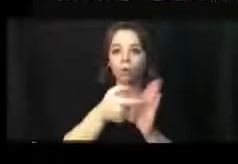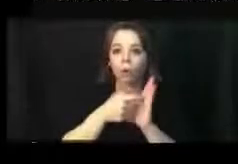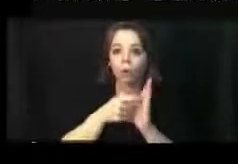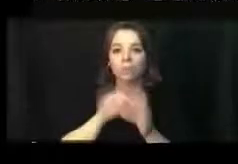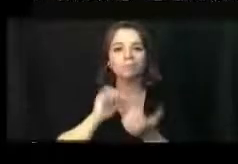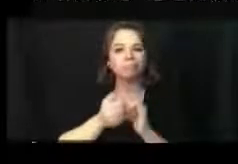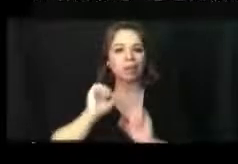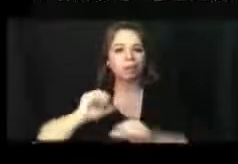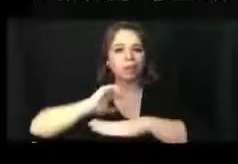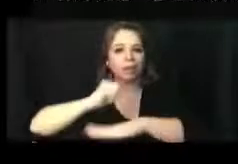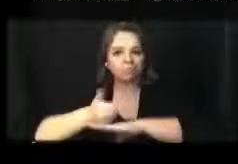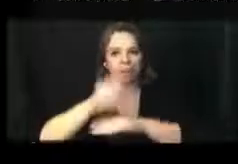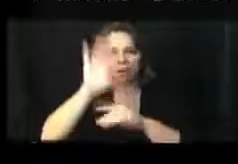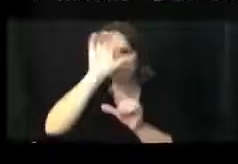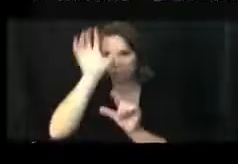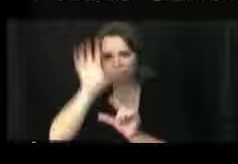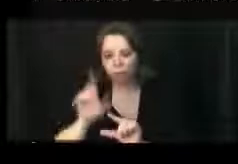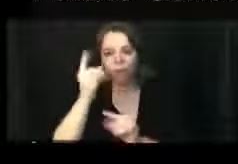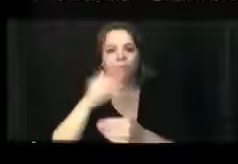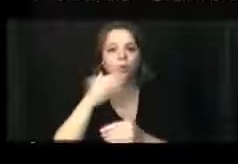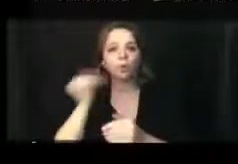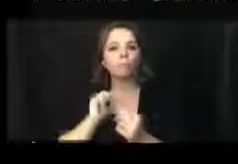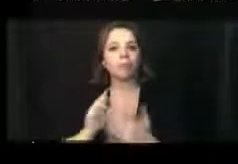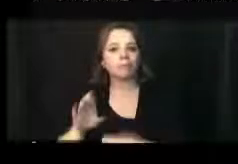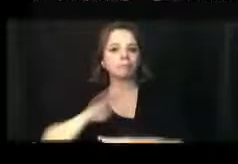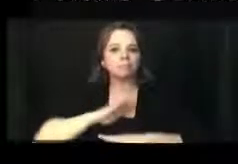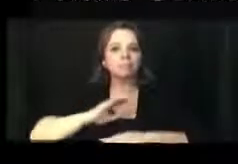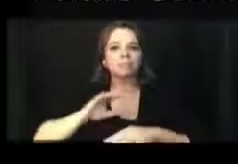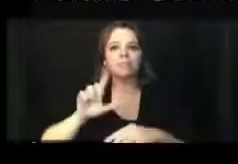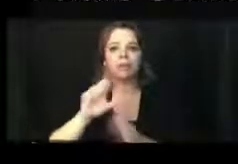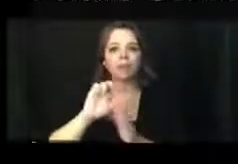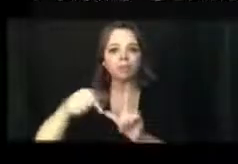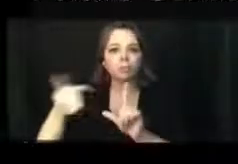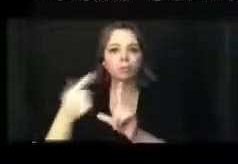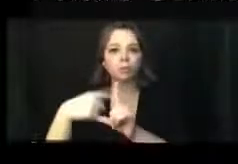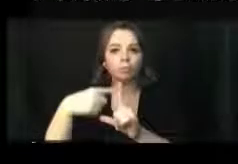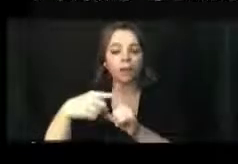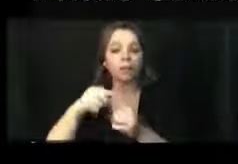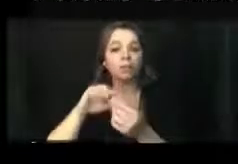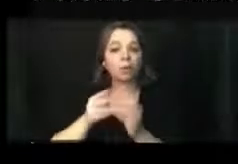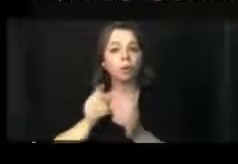to best accommodate the LGBTQ plus community with our intersectional identities.